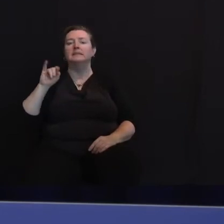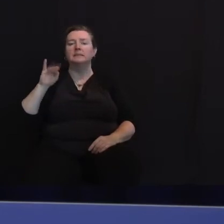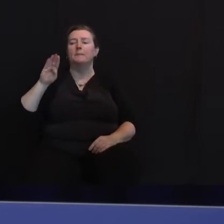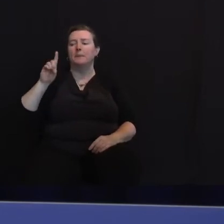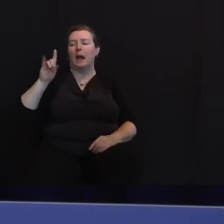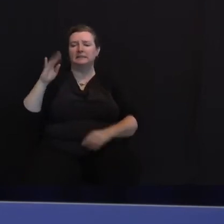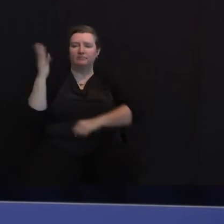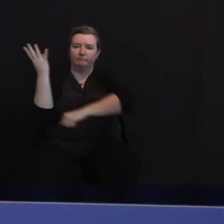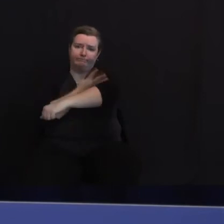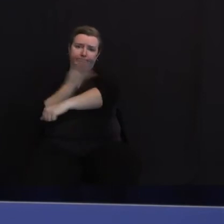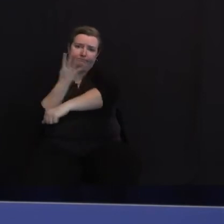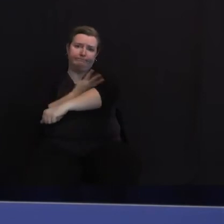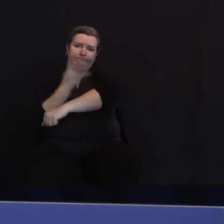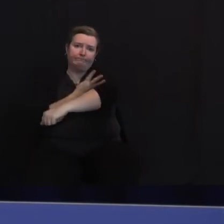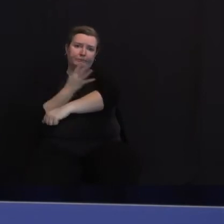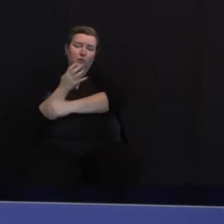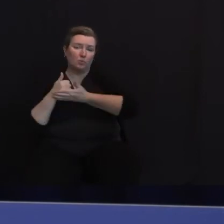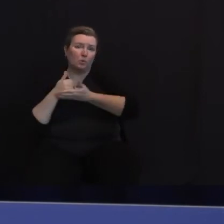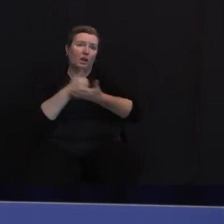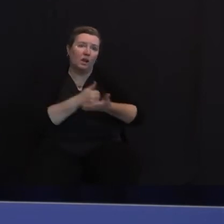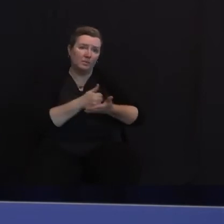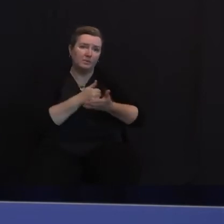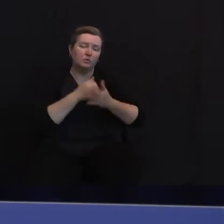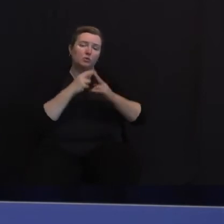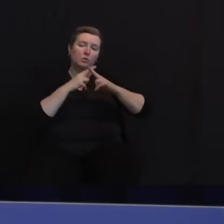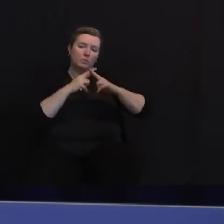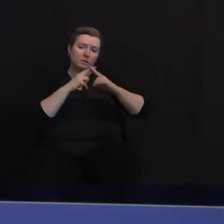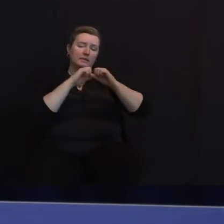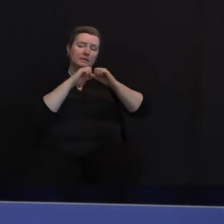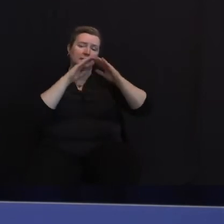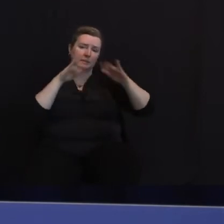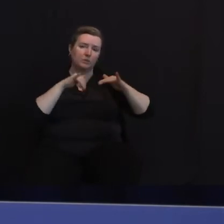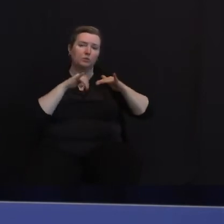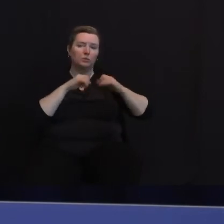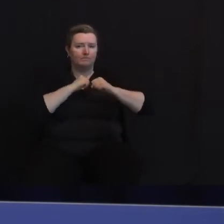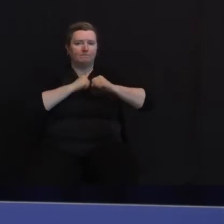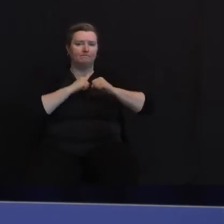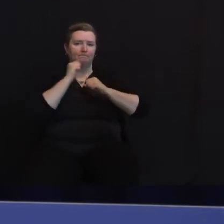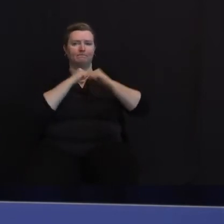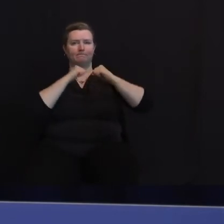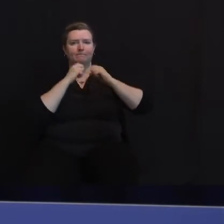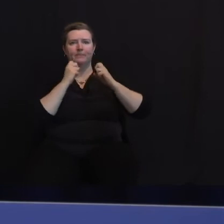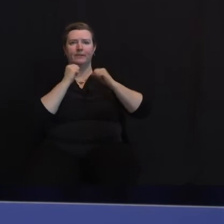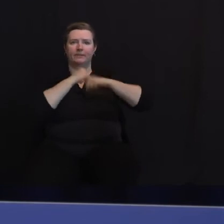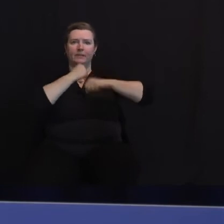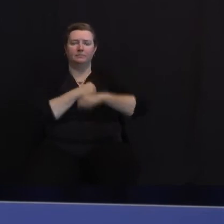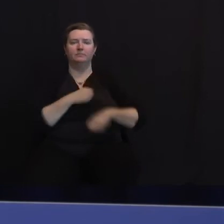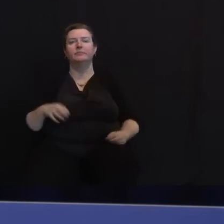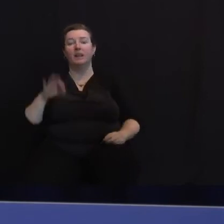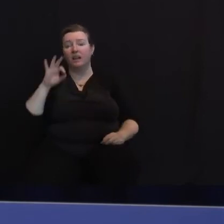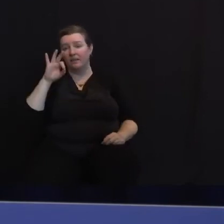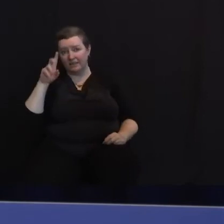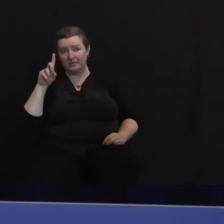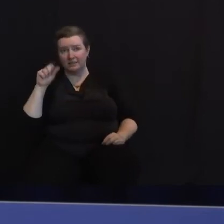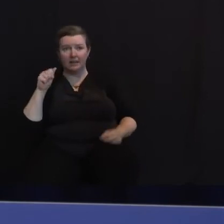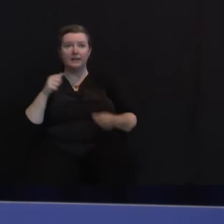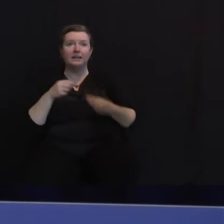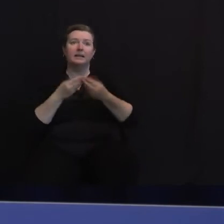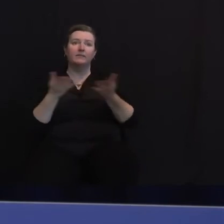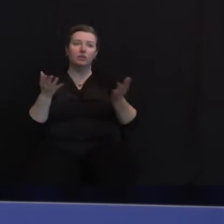immune response and helps it fight the virus. The FDA issued an emergency use authorization for